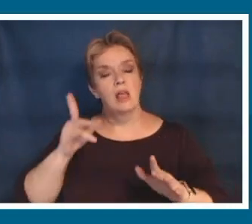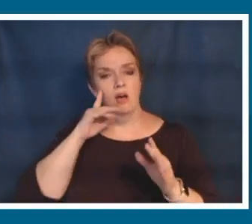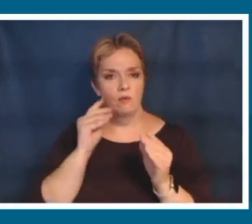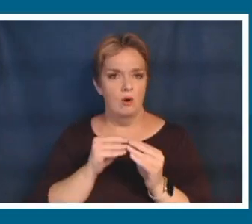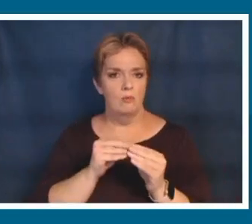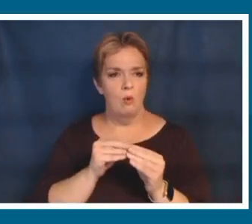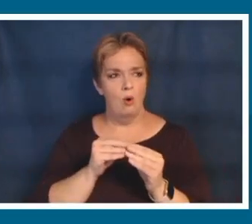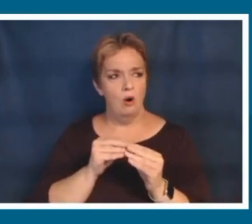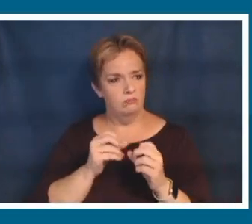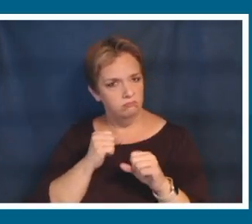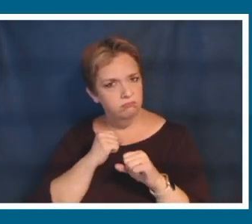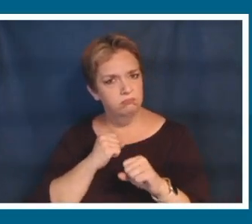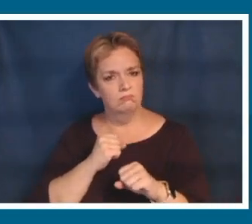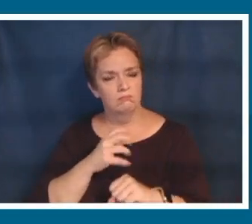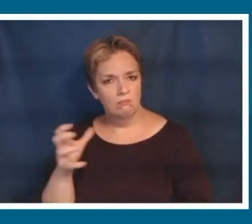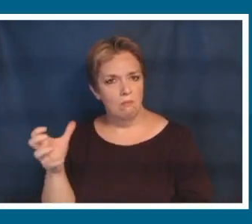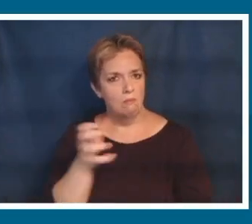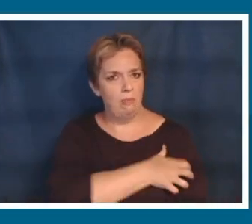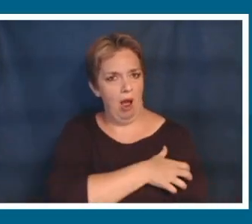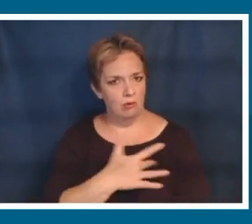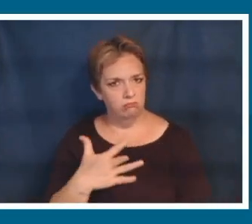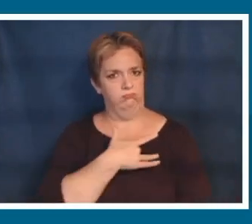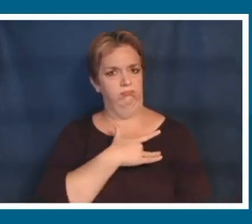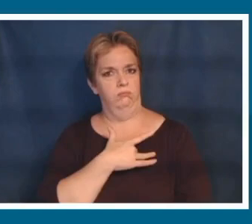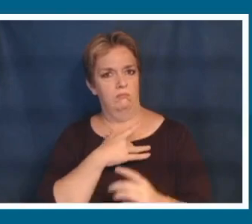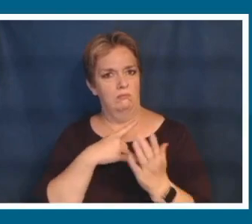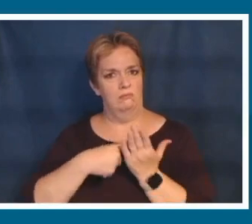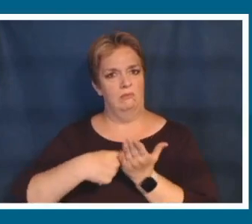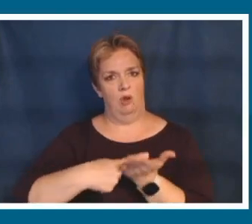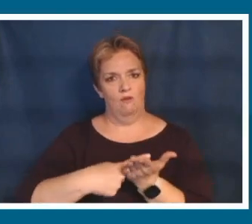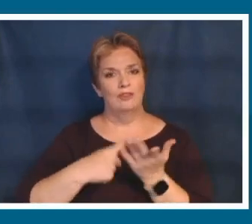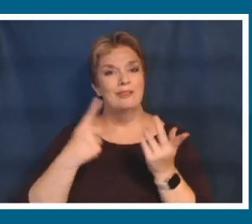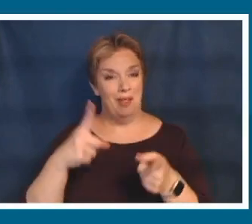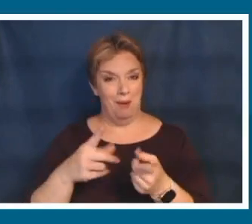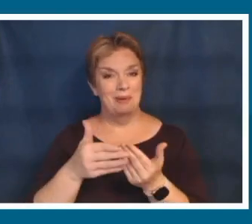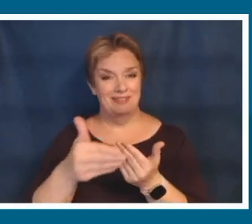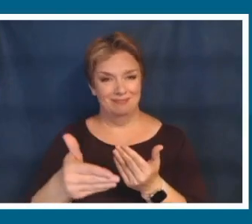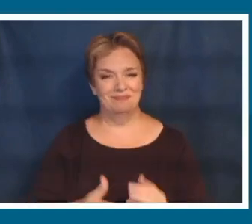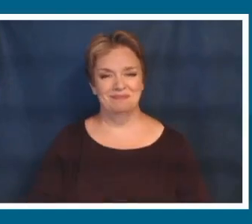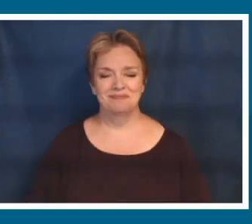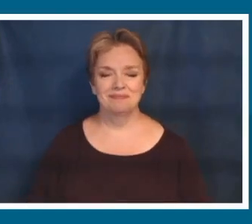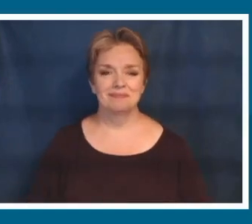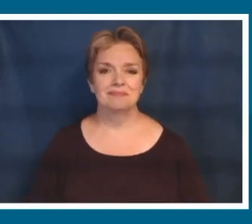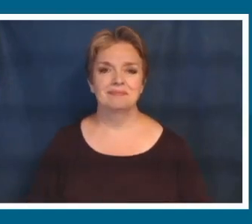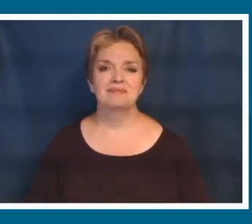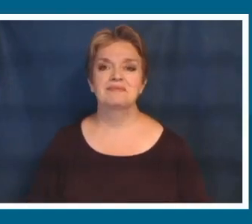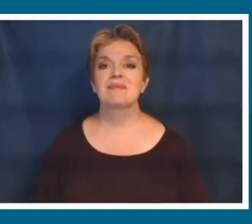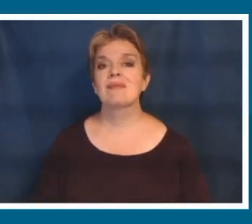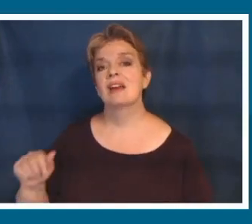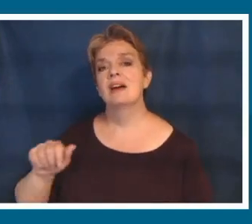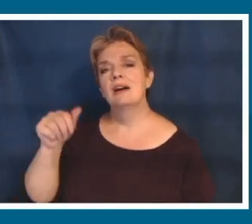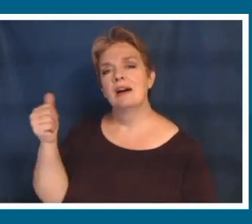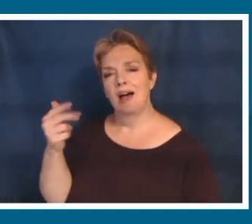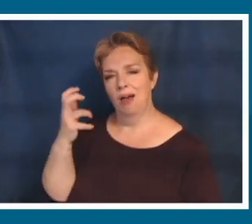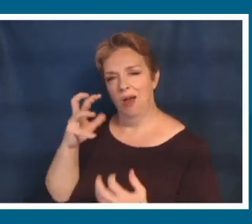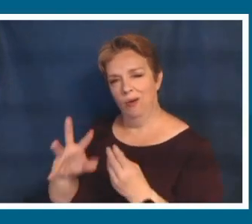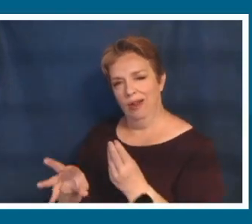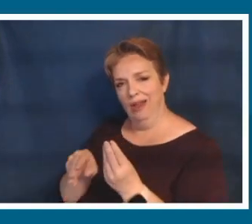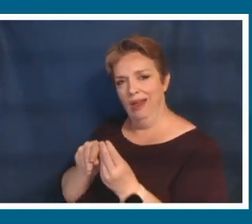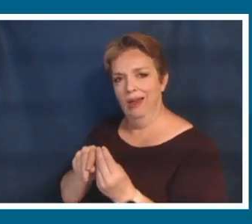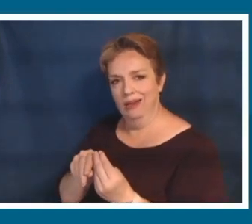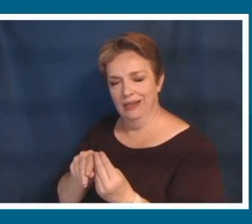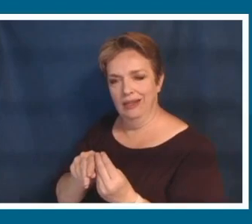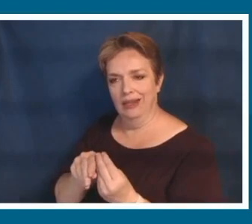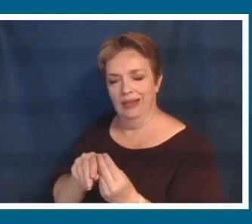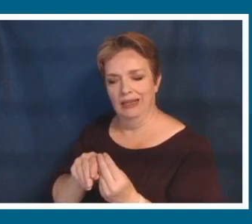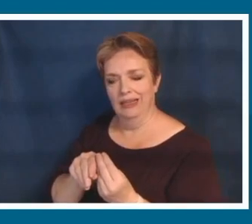happen after that. So that would be my first piece. And then the other piece that I'm going to add, which has been said, but I want to explicitly